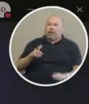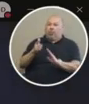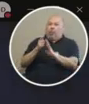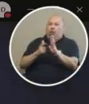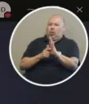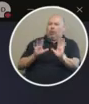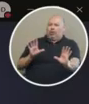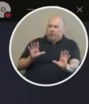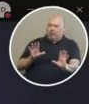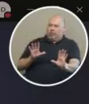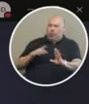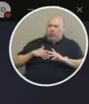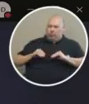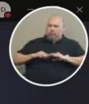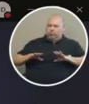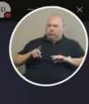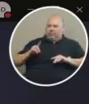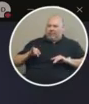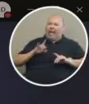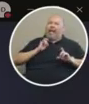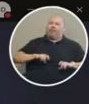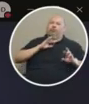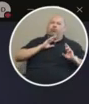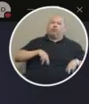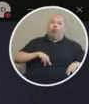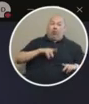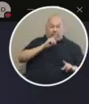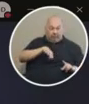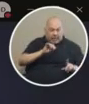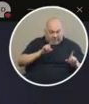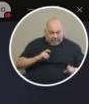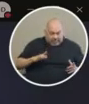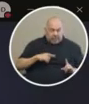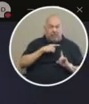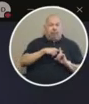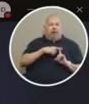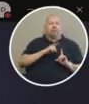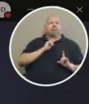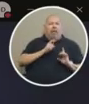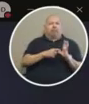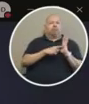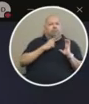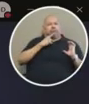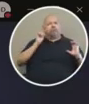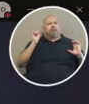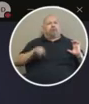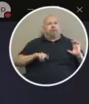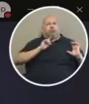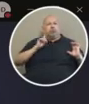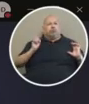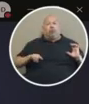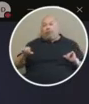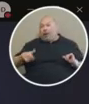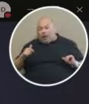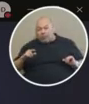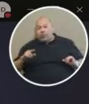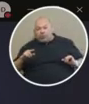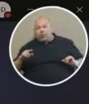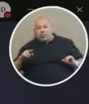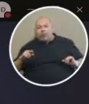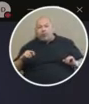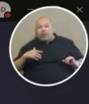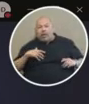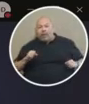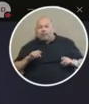and since we're in a pandemic mode, they have to report their positive cases. So a lot of the cases we're reporting out of the Public Health